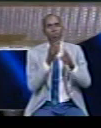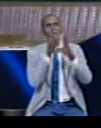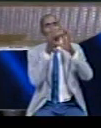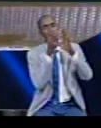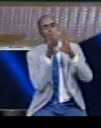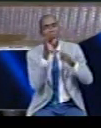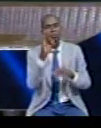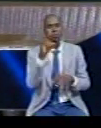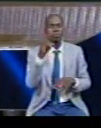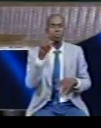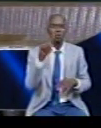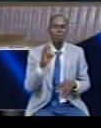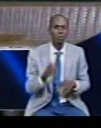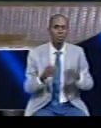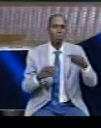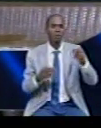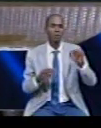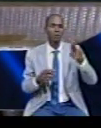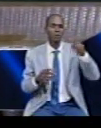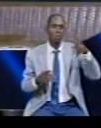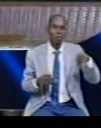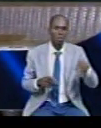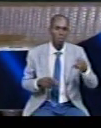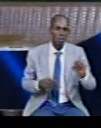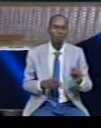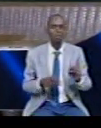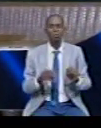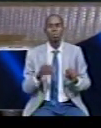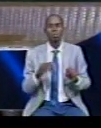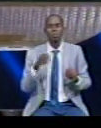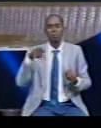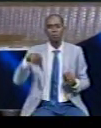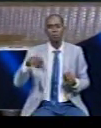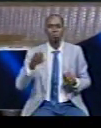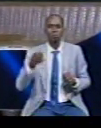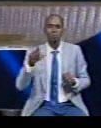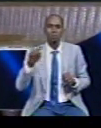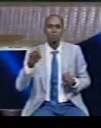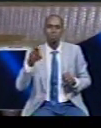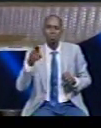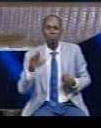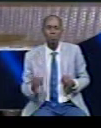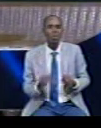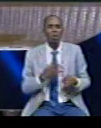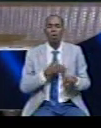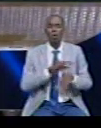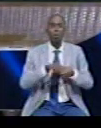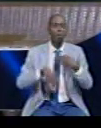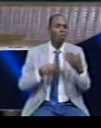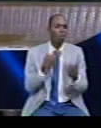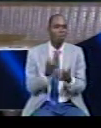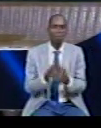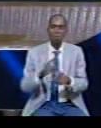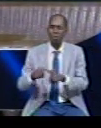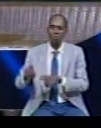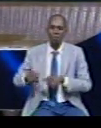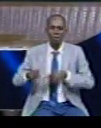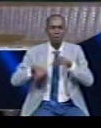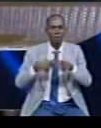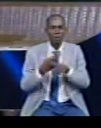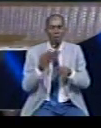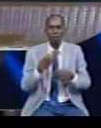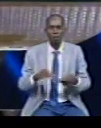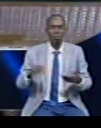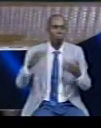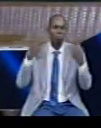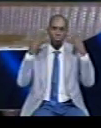flute, harp, sackbut, psaltery, and dulcimer, and all kinds of music, ye